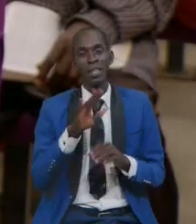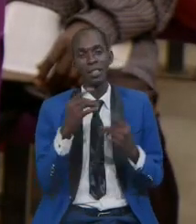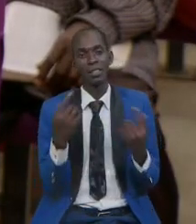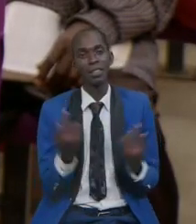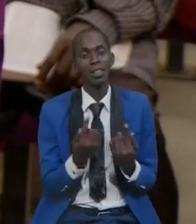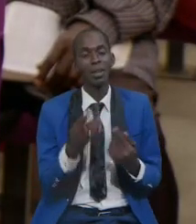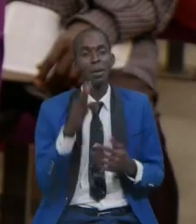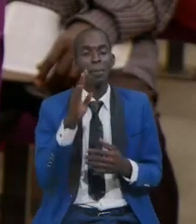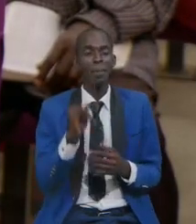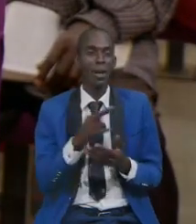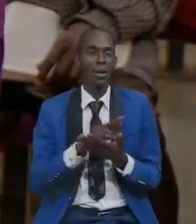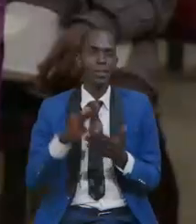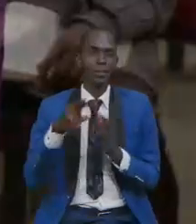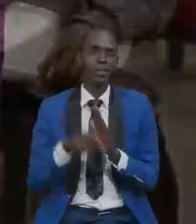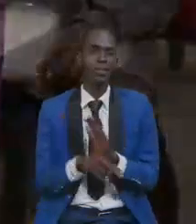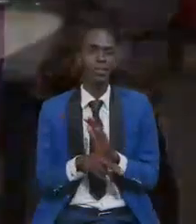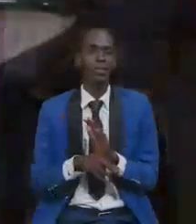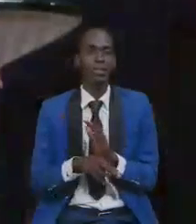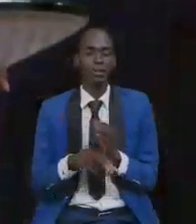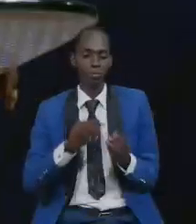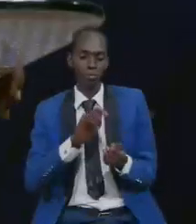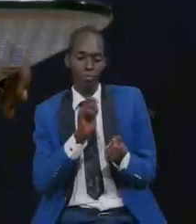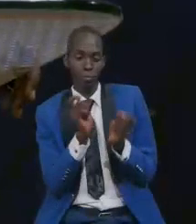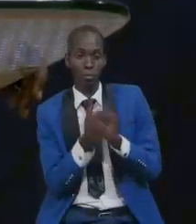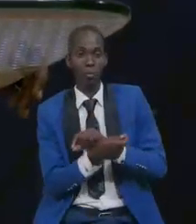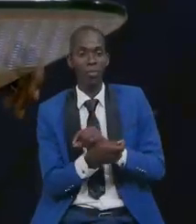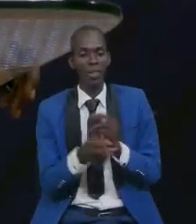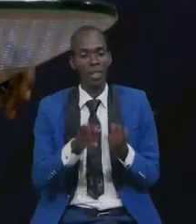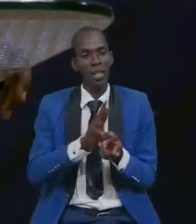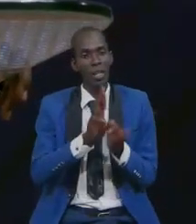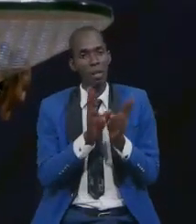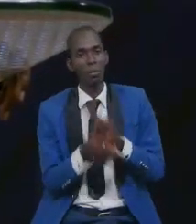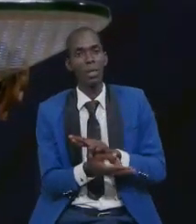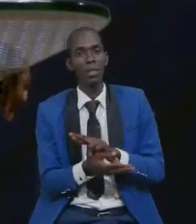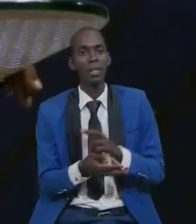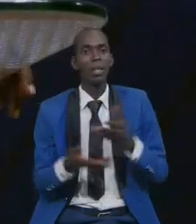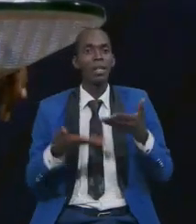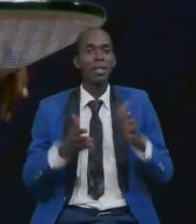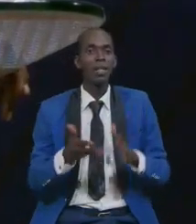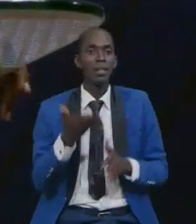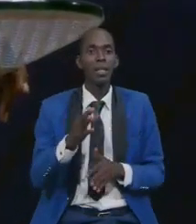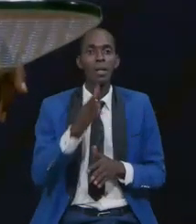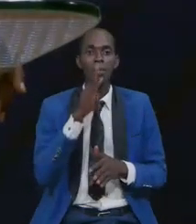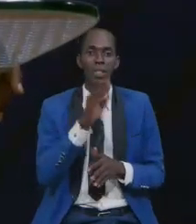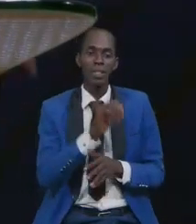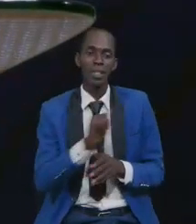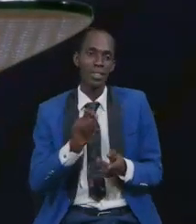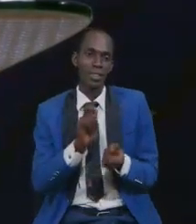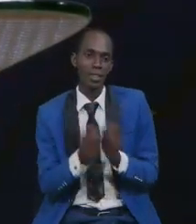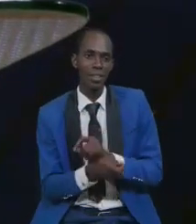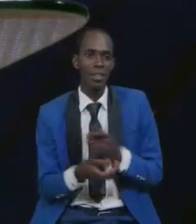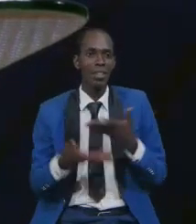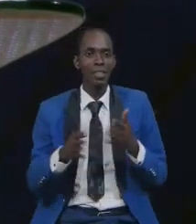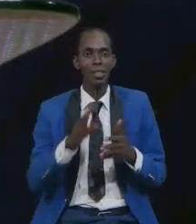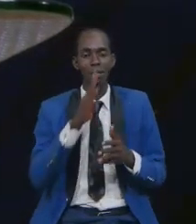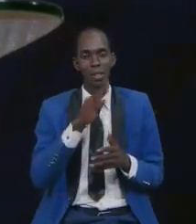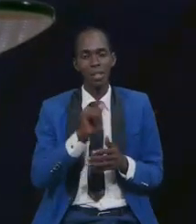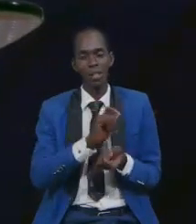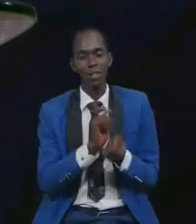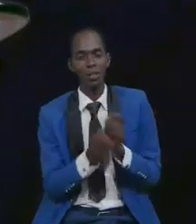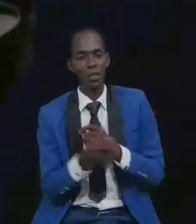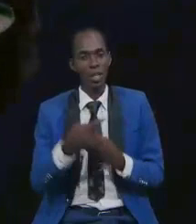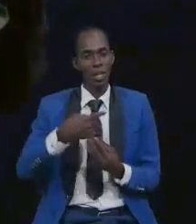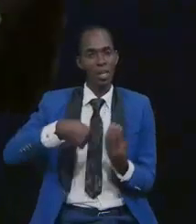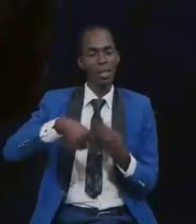by righteousness. Turn, repent, let there be a change. Let there be a turning around that